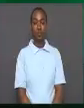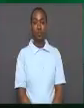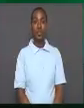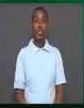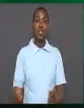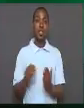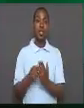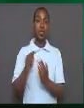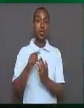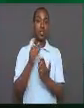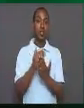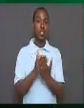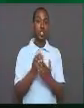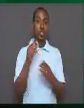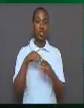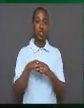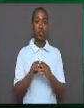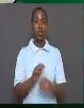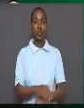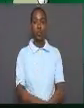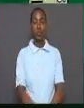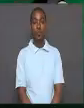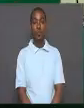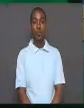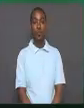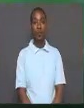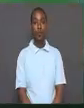Let's get back to our lesson.